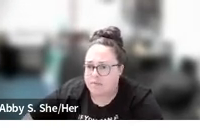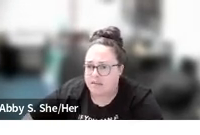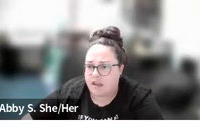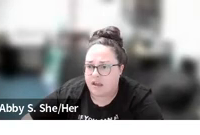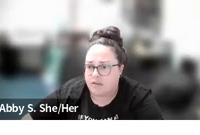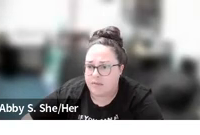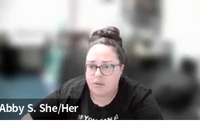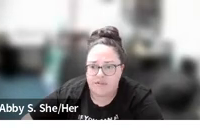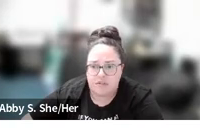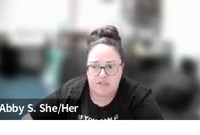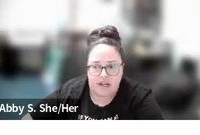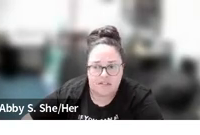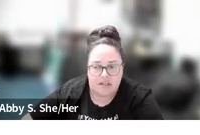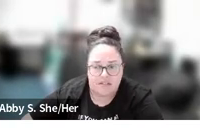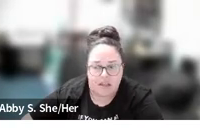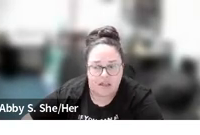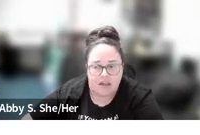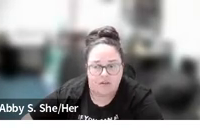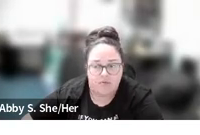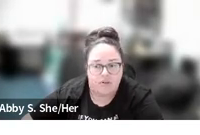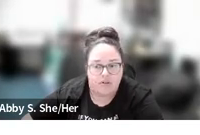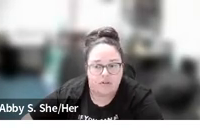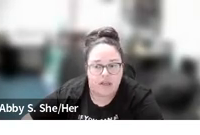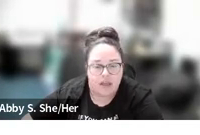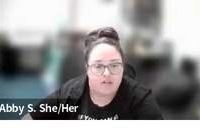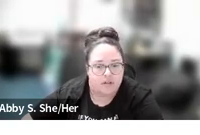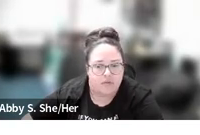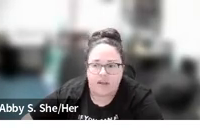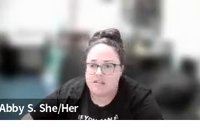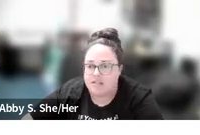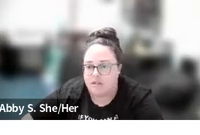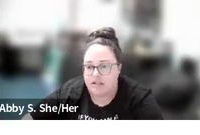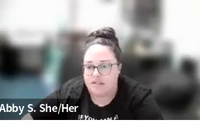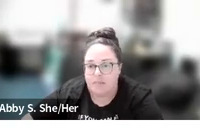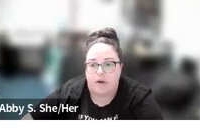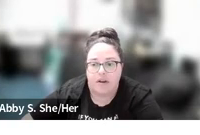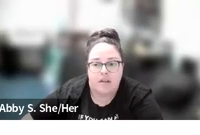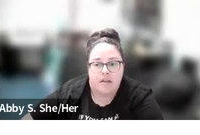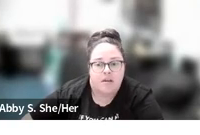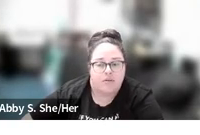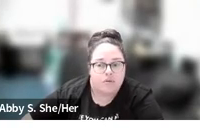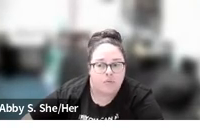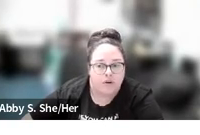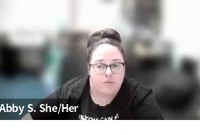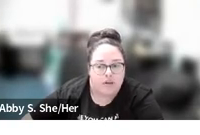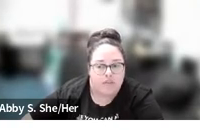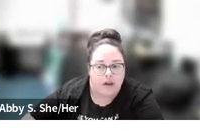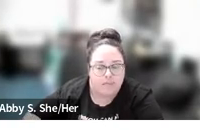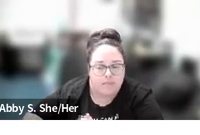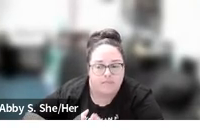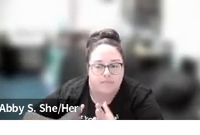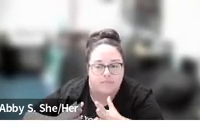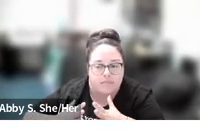But something that they both have is switch access, and Google actually, well, I guess that's the next slide, but Google worked